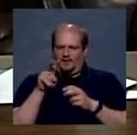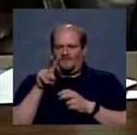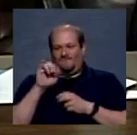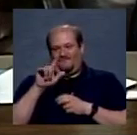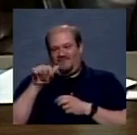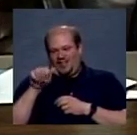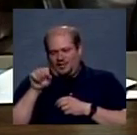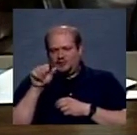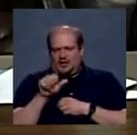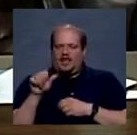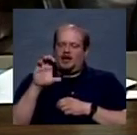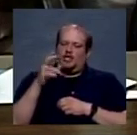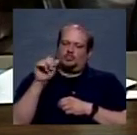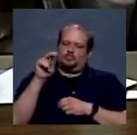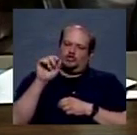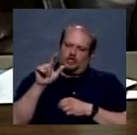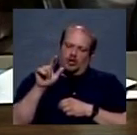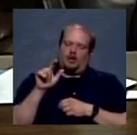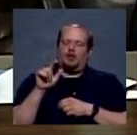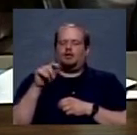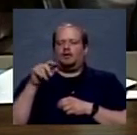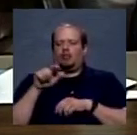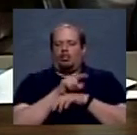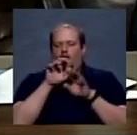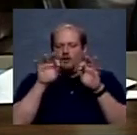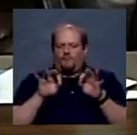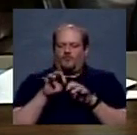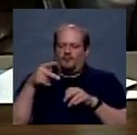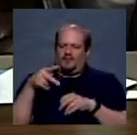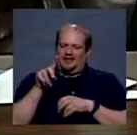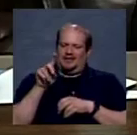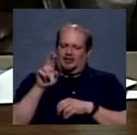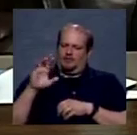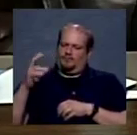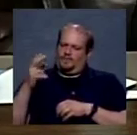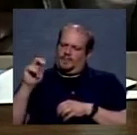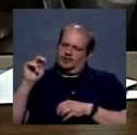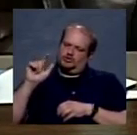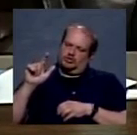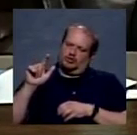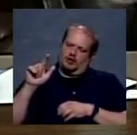The Villas at Chenal, revised long form PDR, located at Chenal Valley Drive and